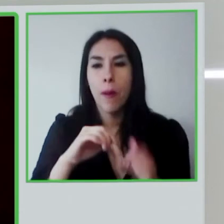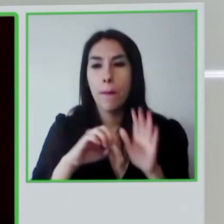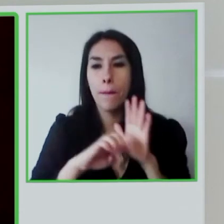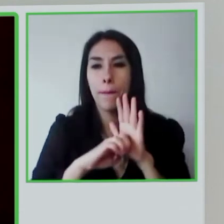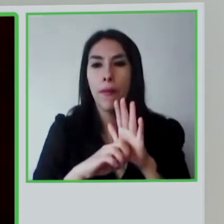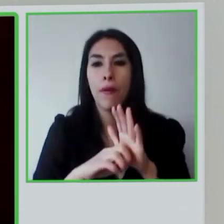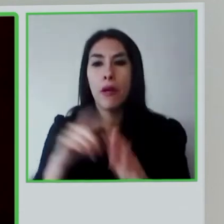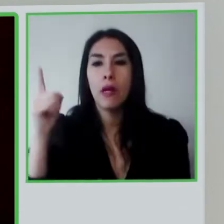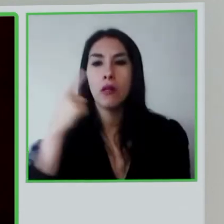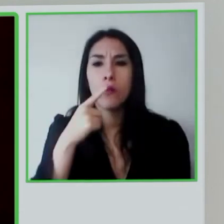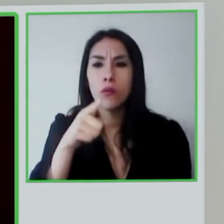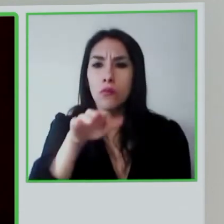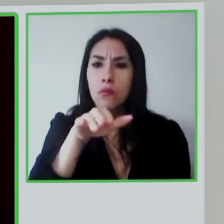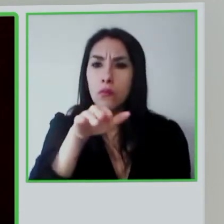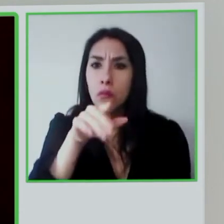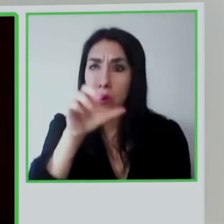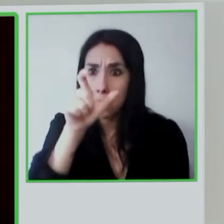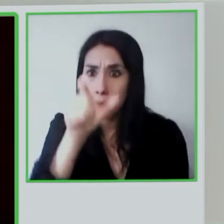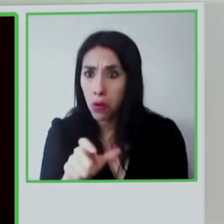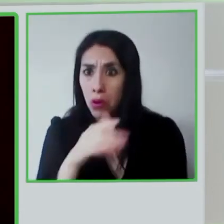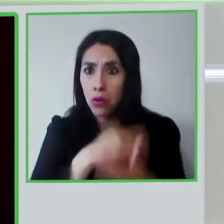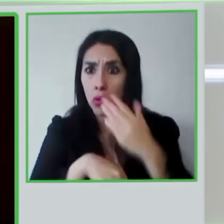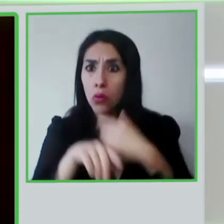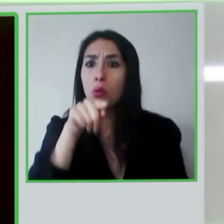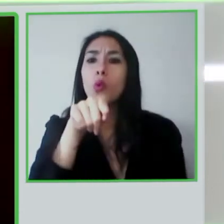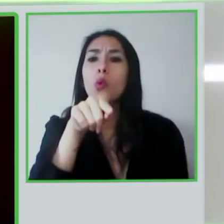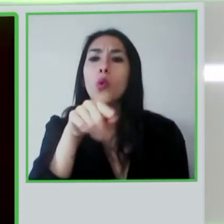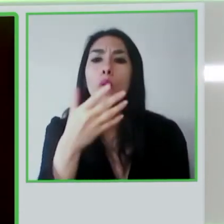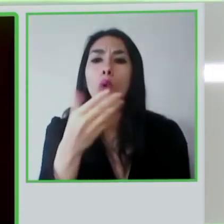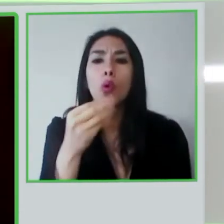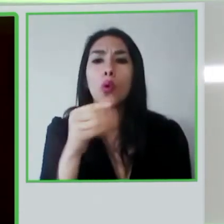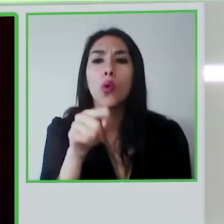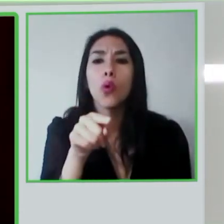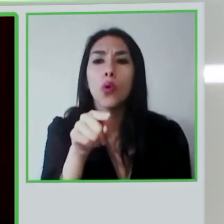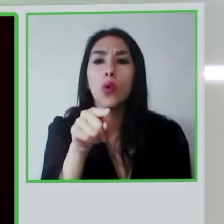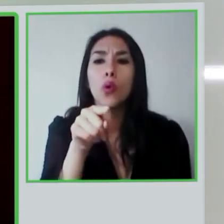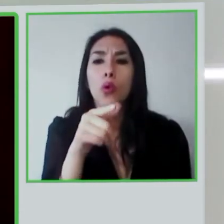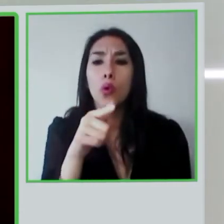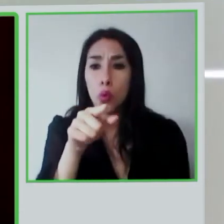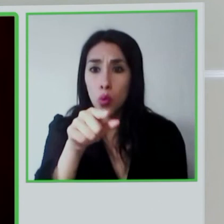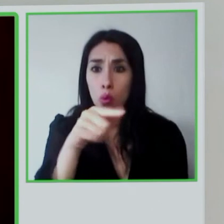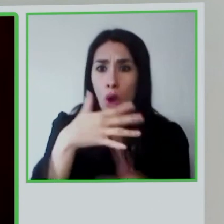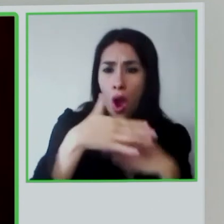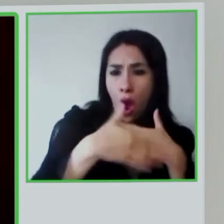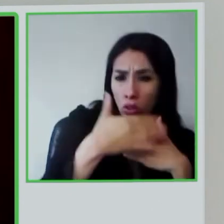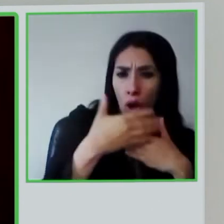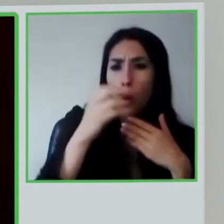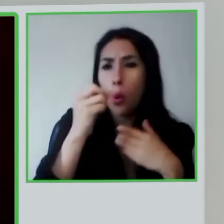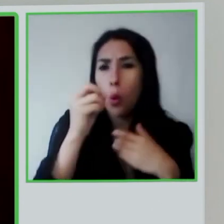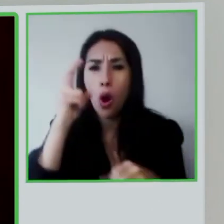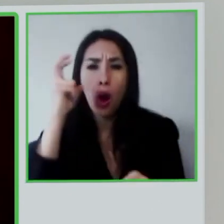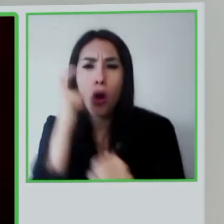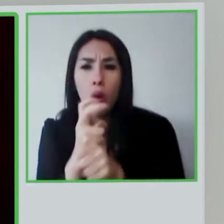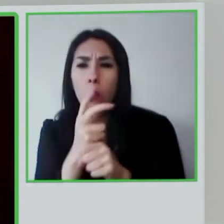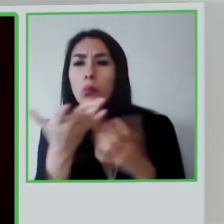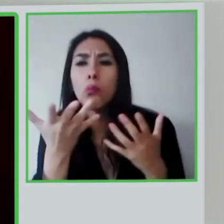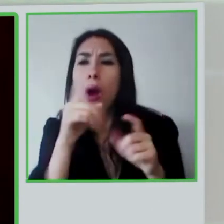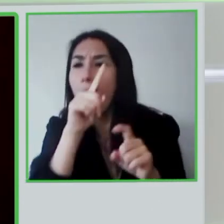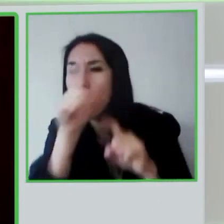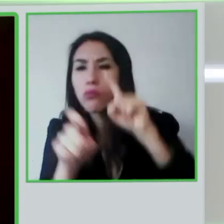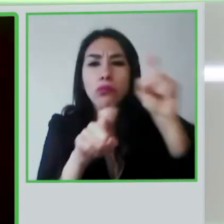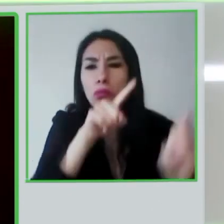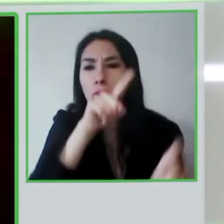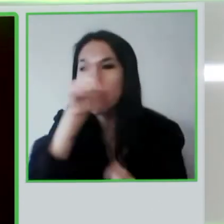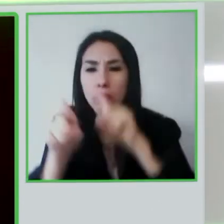ask others, what can we do? Can we do to make your work easier? And the colleagues